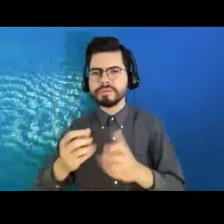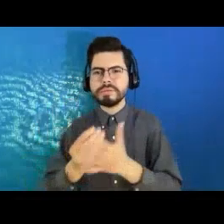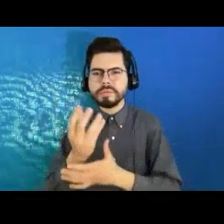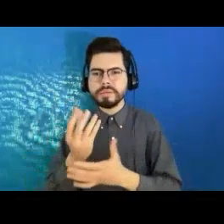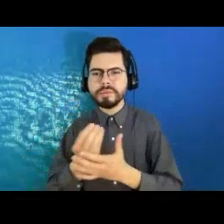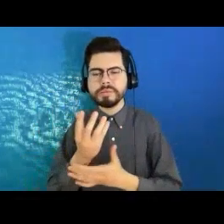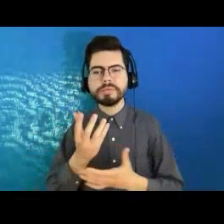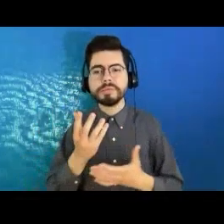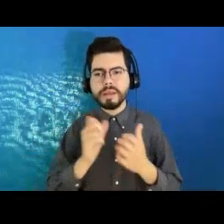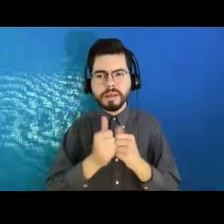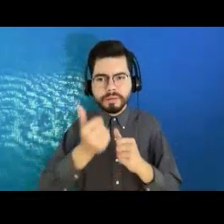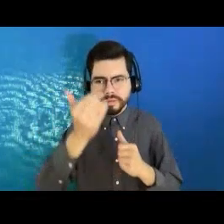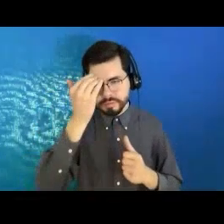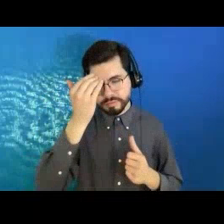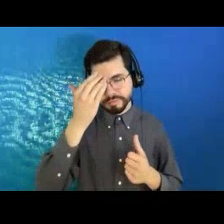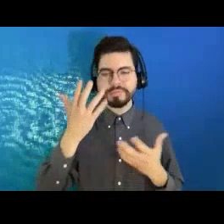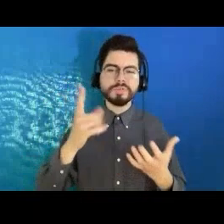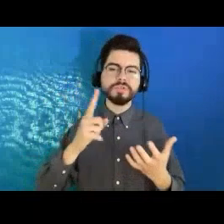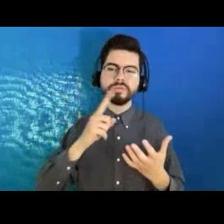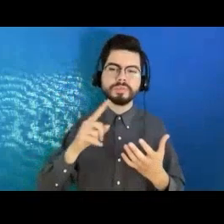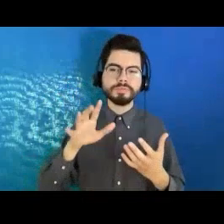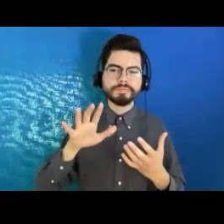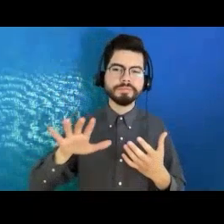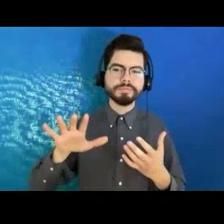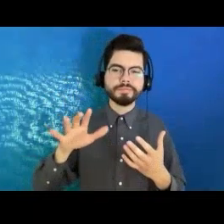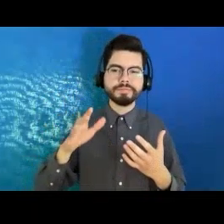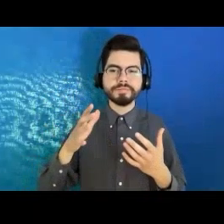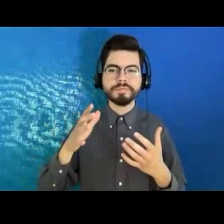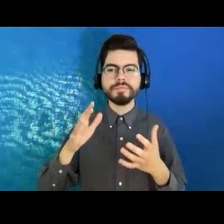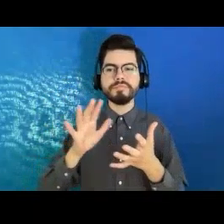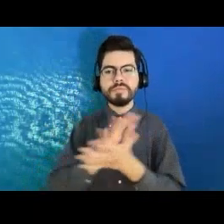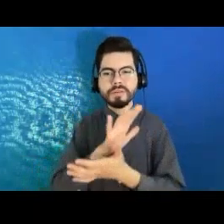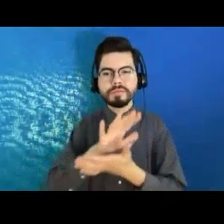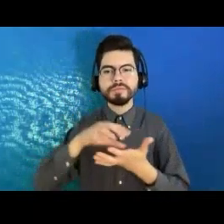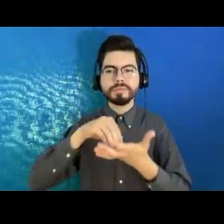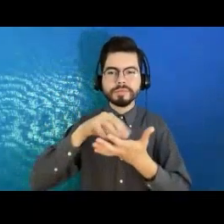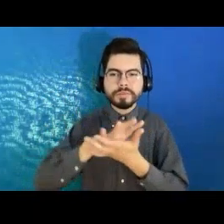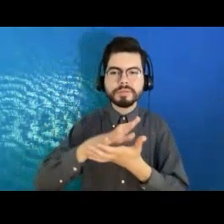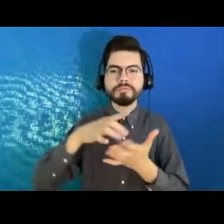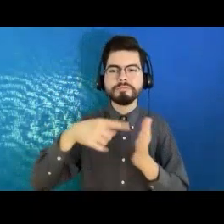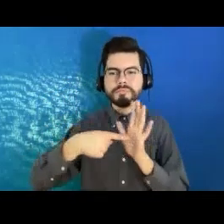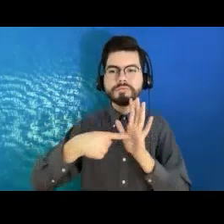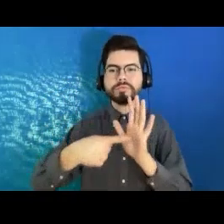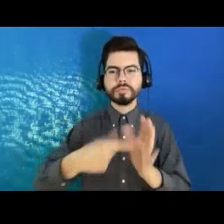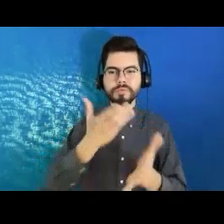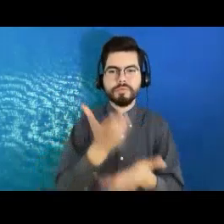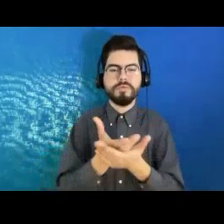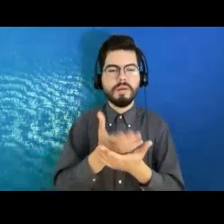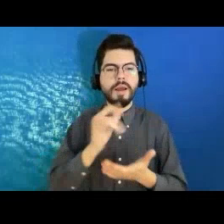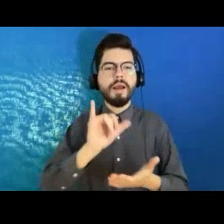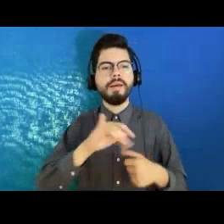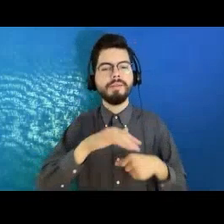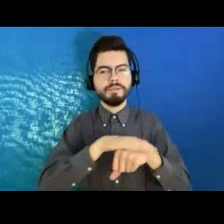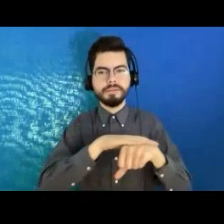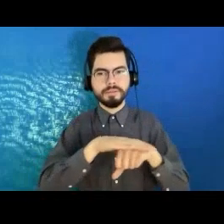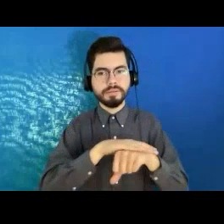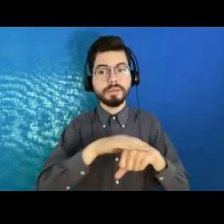reference material that's out there. There are some things though that we have documented that are native